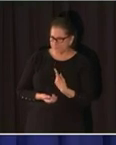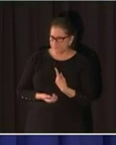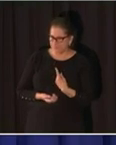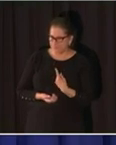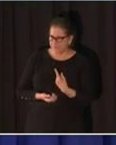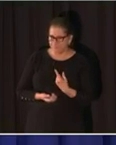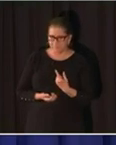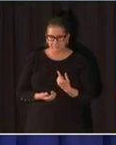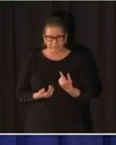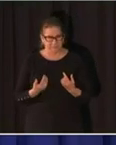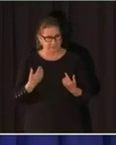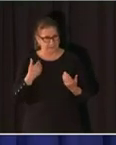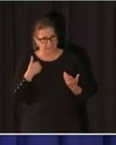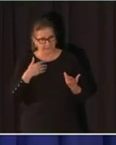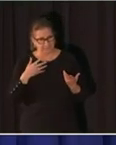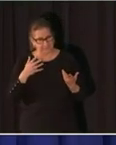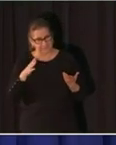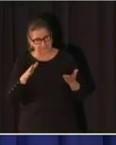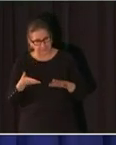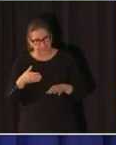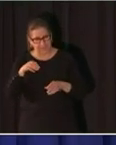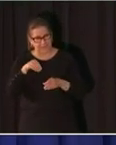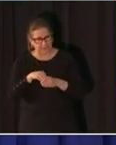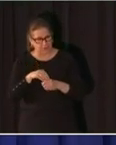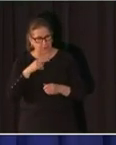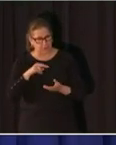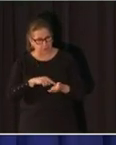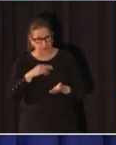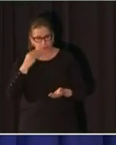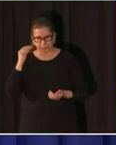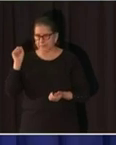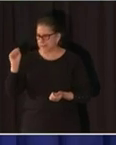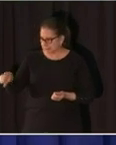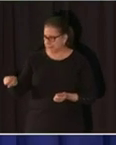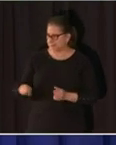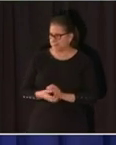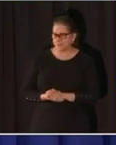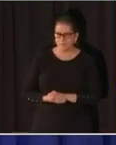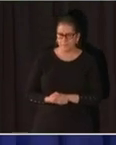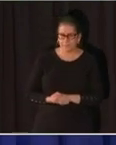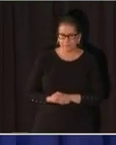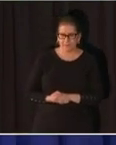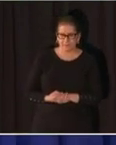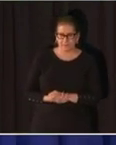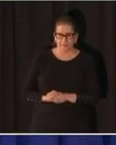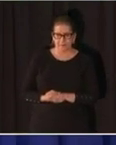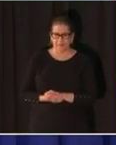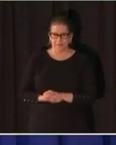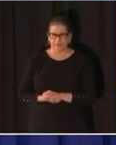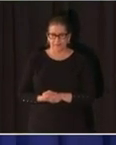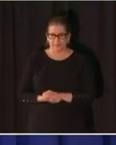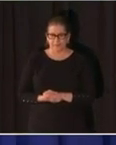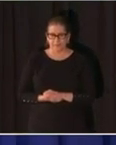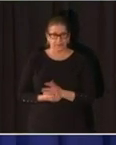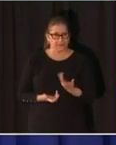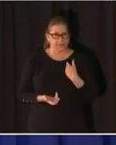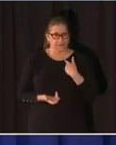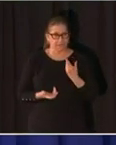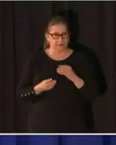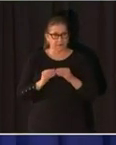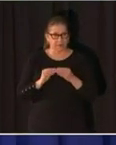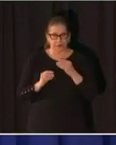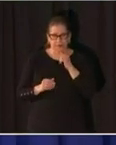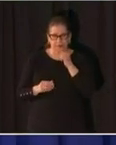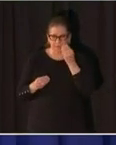deaths at nursing homes? Yes, we do. But we didn't mention that earlier. I don't know that we were asked. Let me get the,